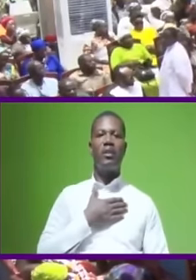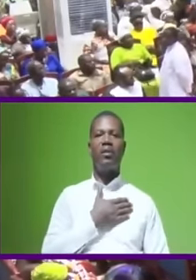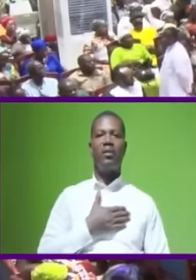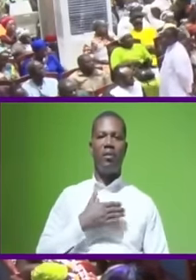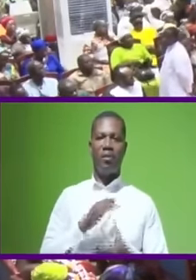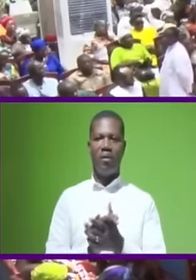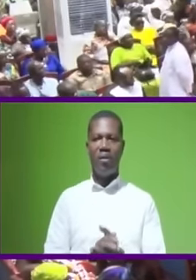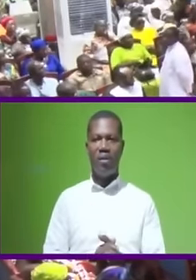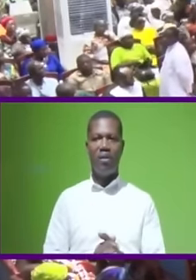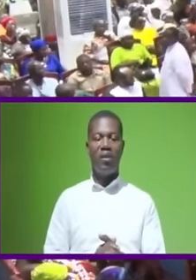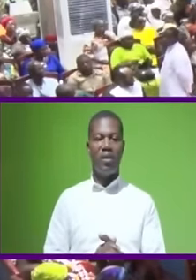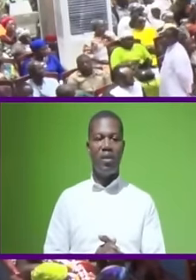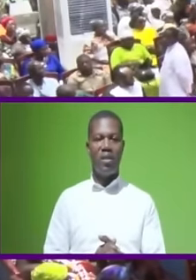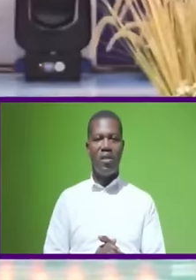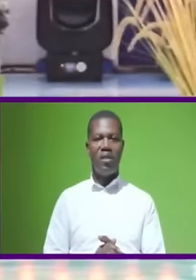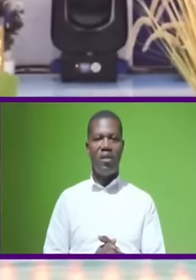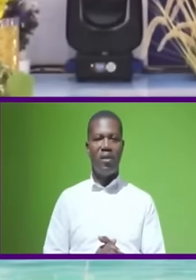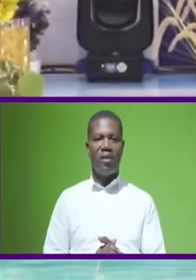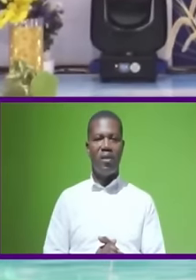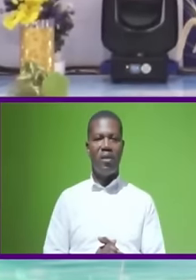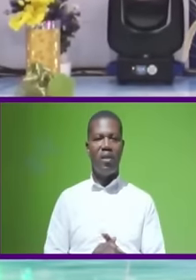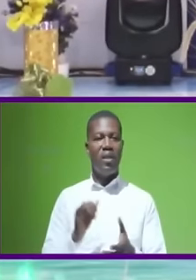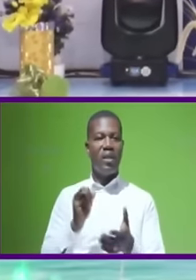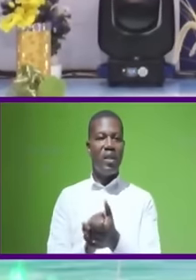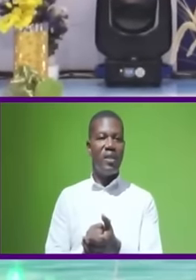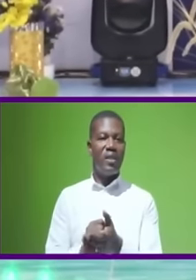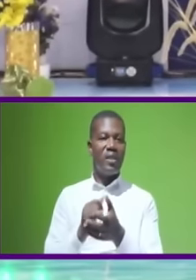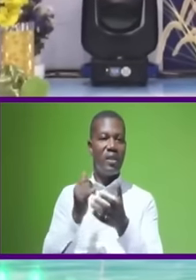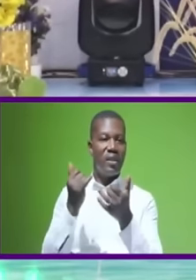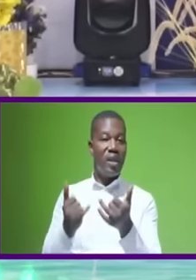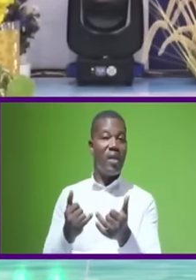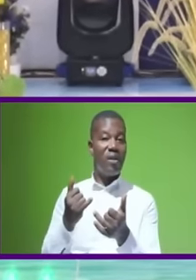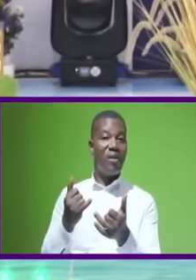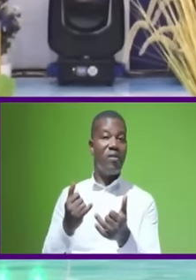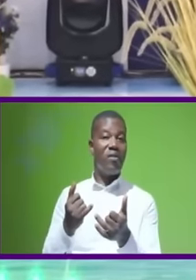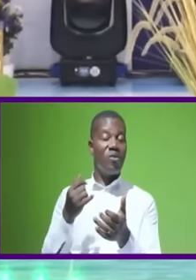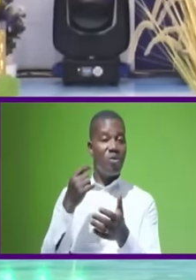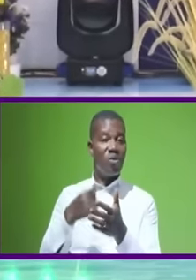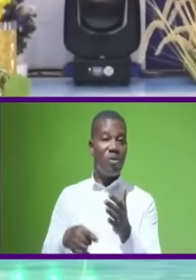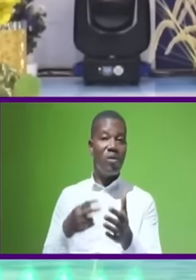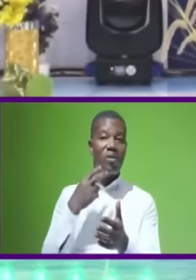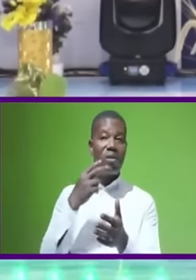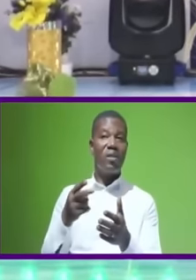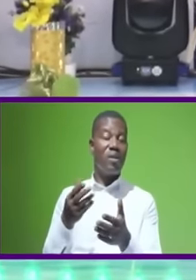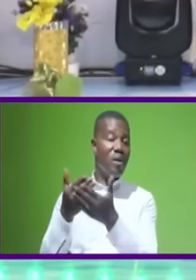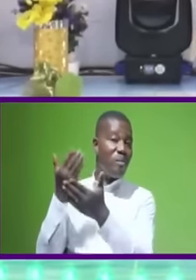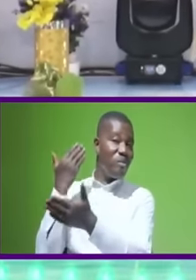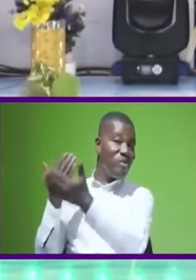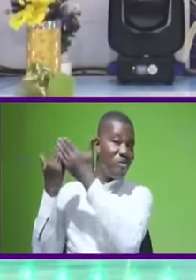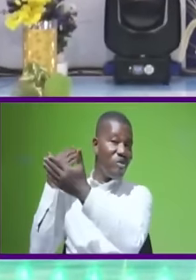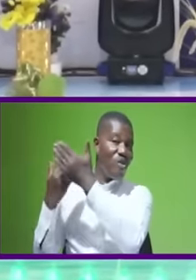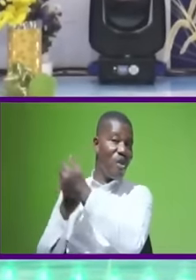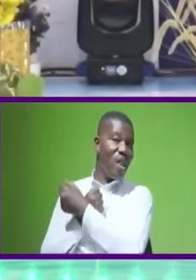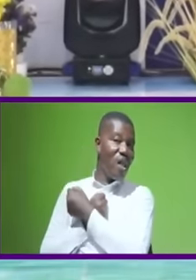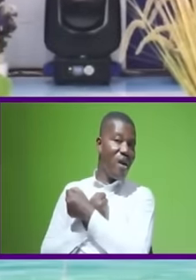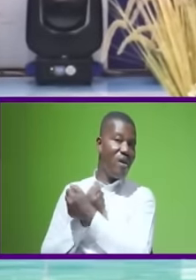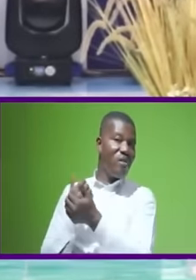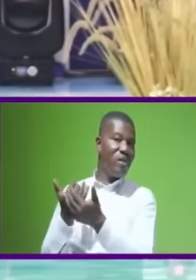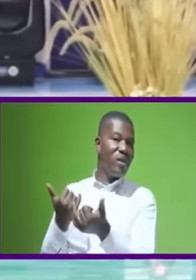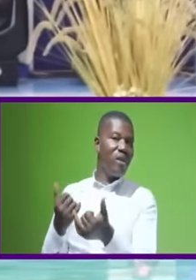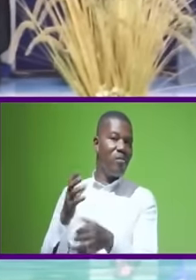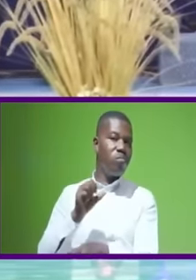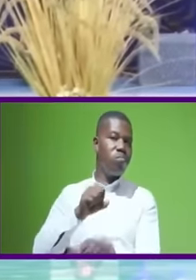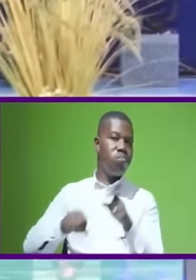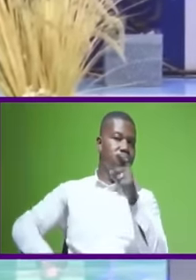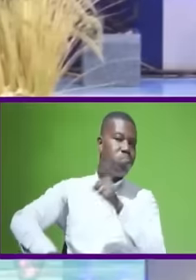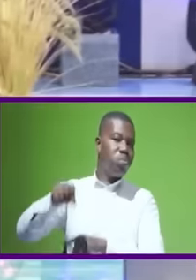Na sa na afi me ye me hono ye nka ne do no asede ye to atwene akofa